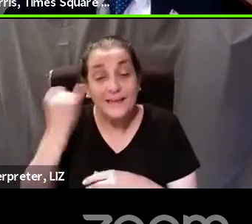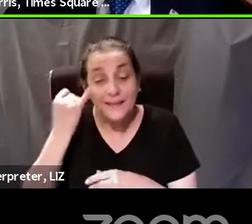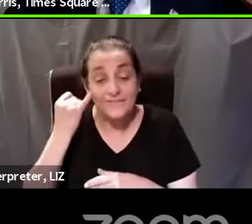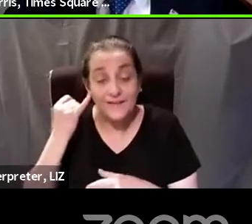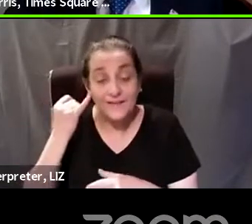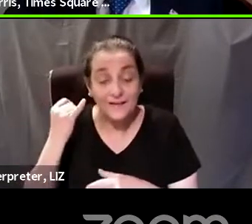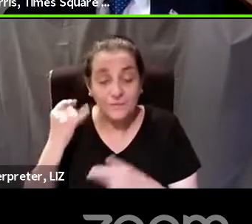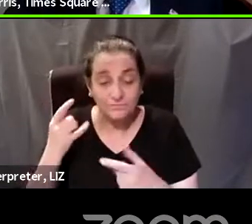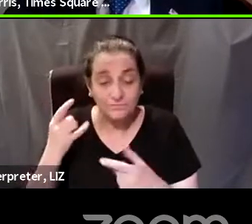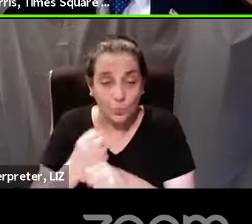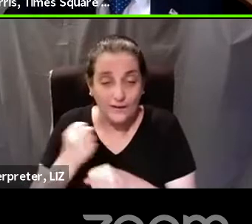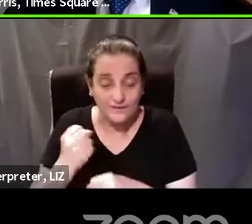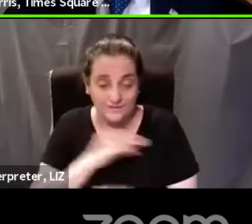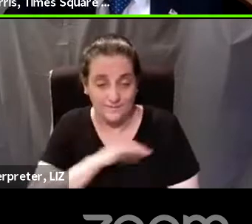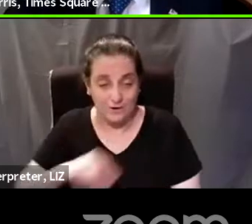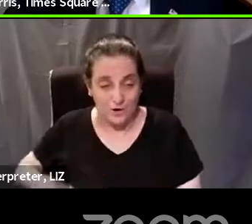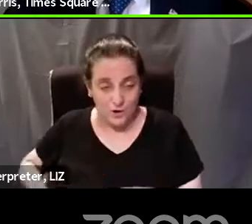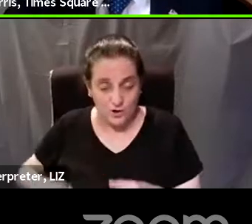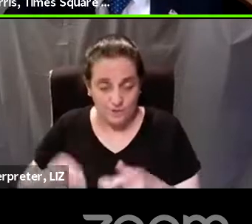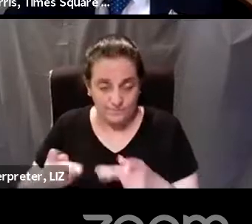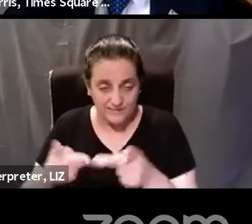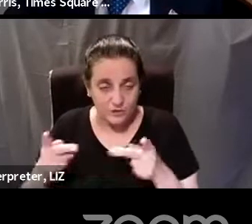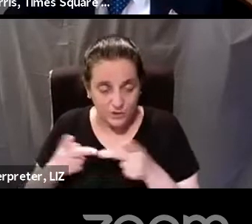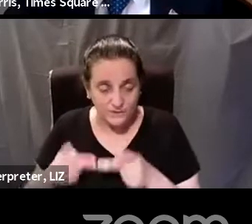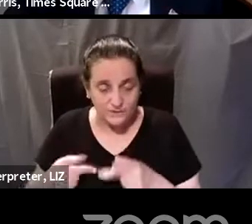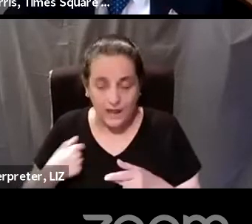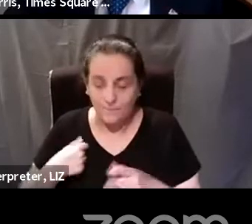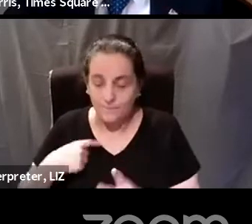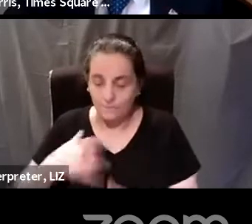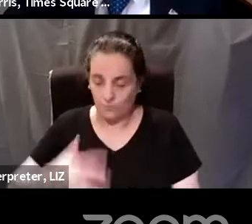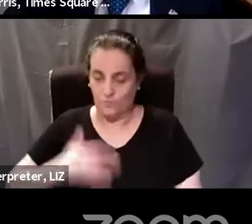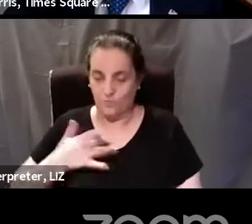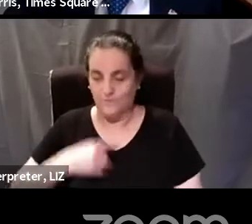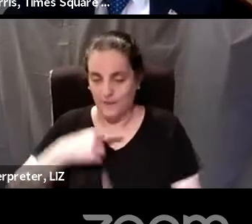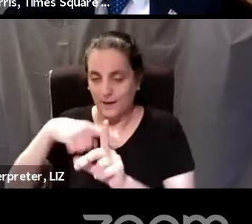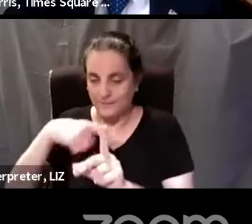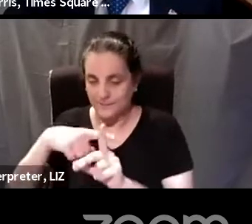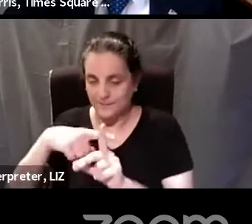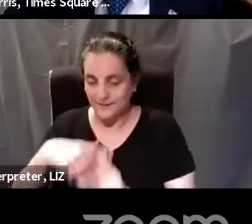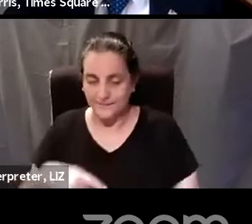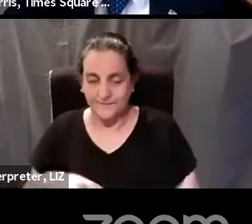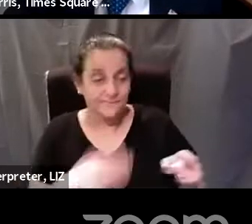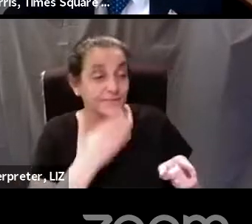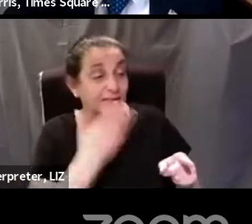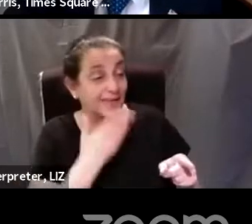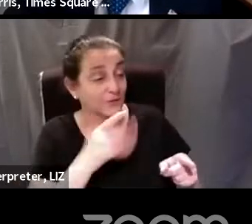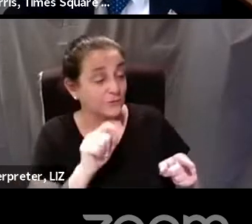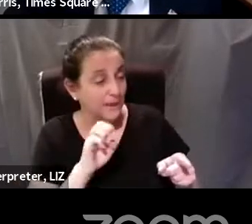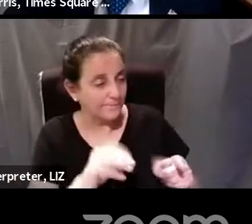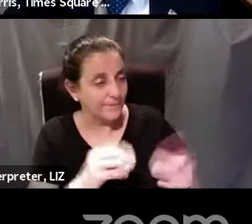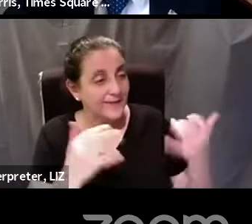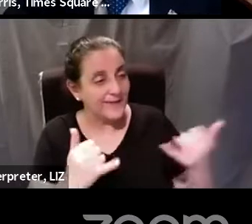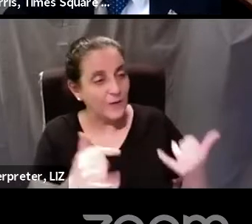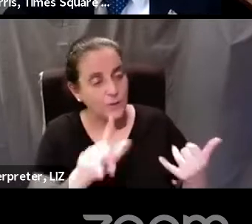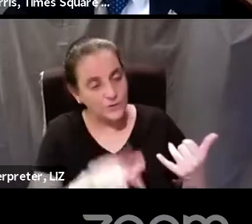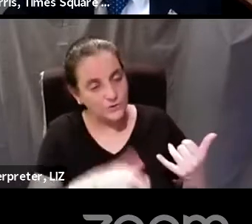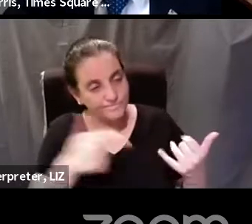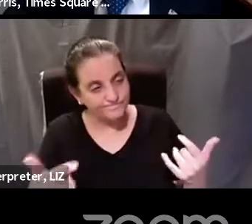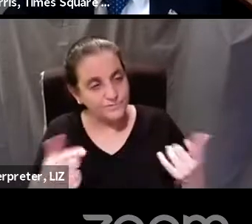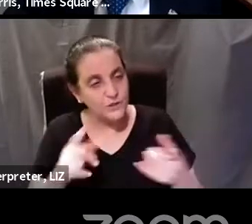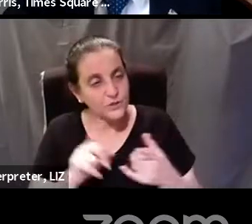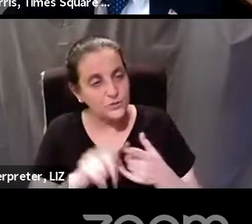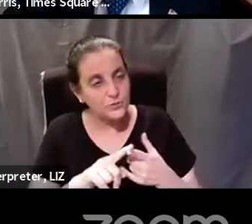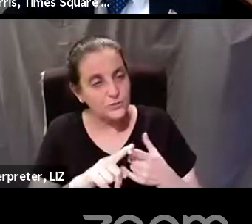hopeful and optimistic. Thank you. Thank you, Tom. I want to turn now there. This is a question